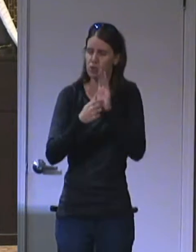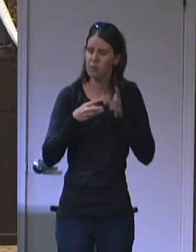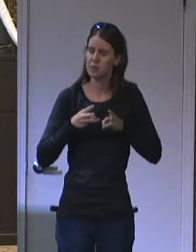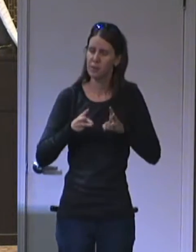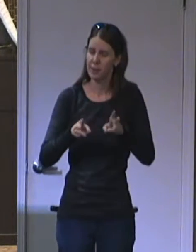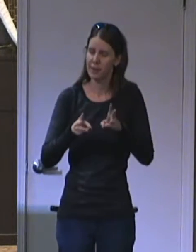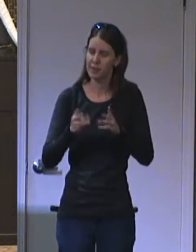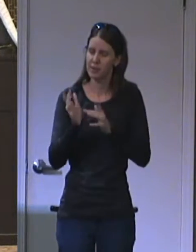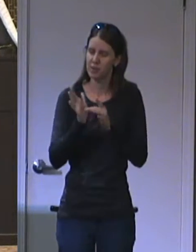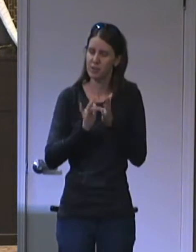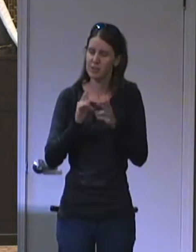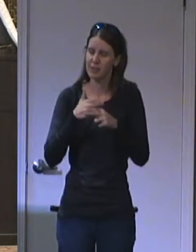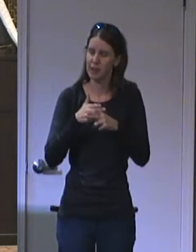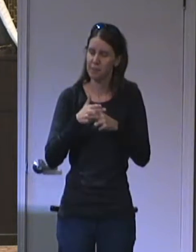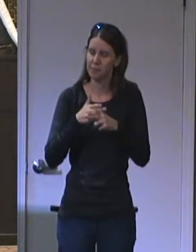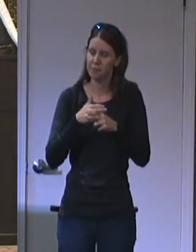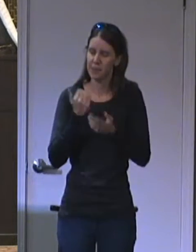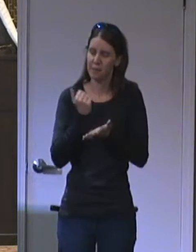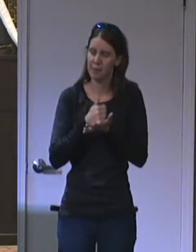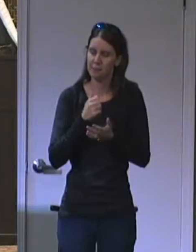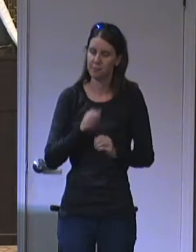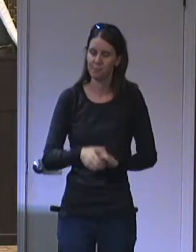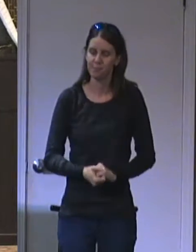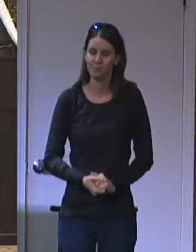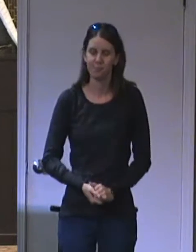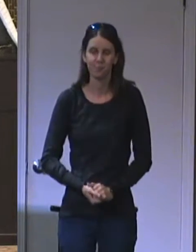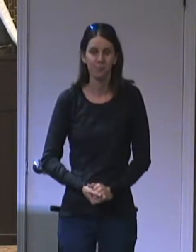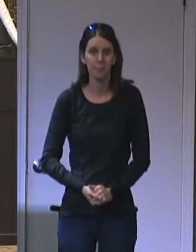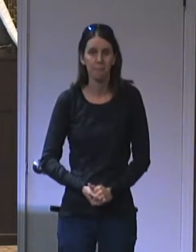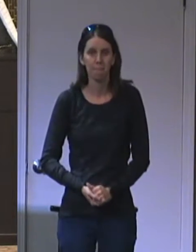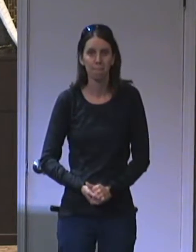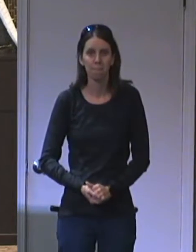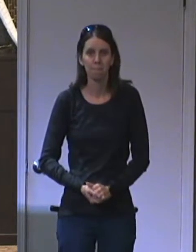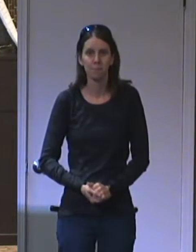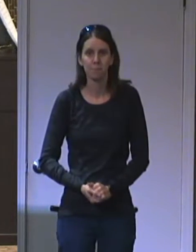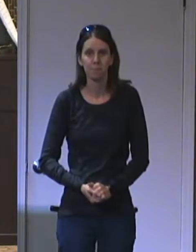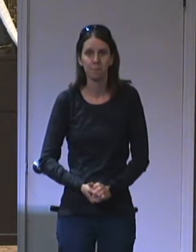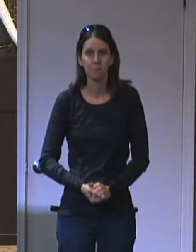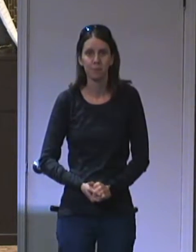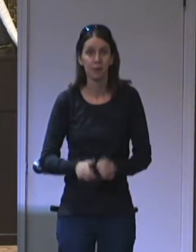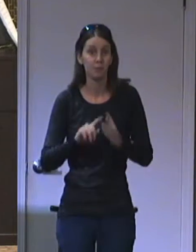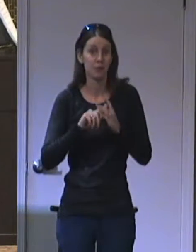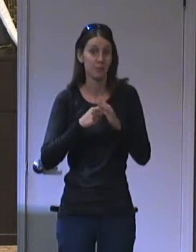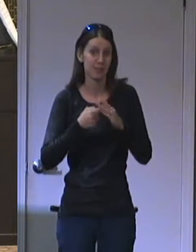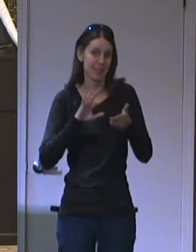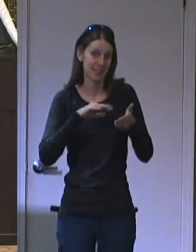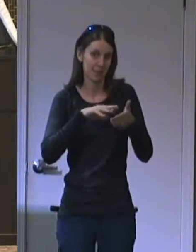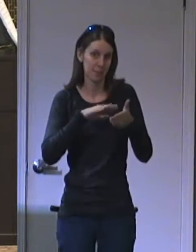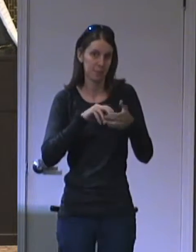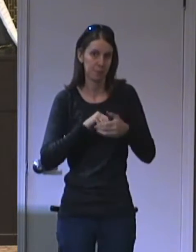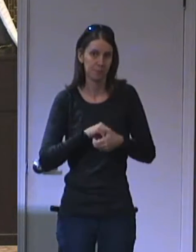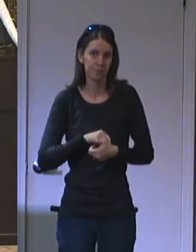Lord, in Jesus' name. Amen. As we begin this